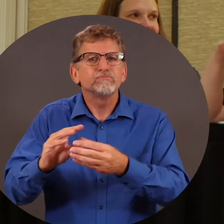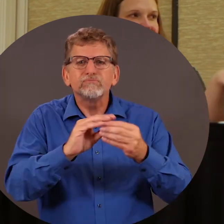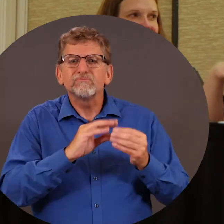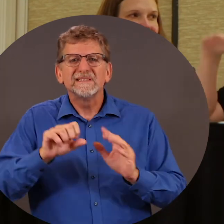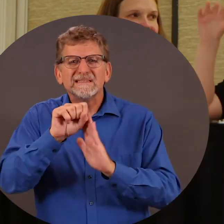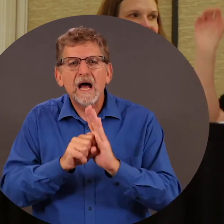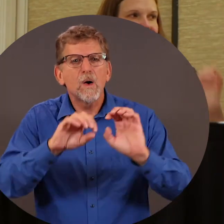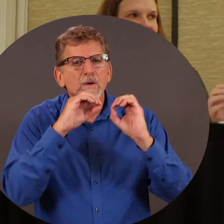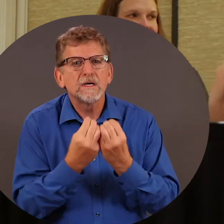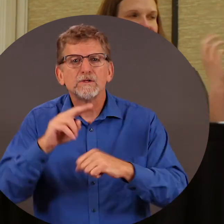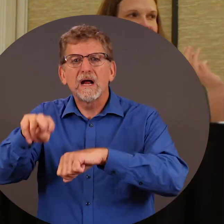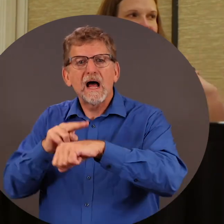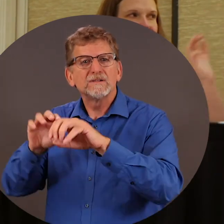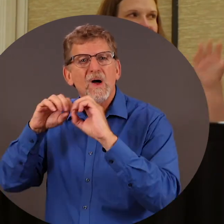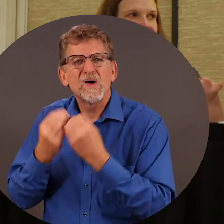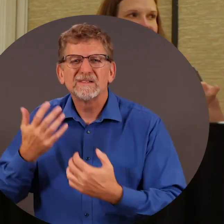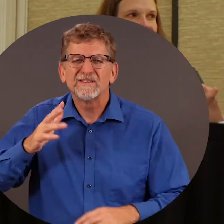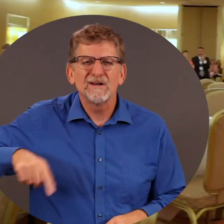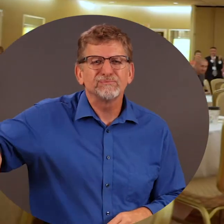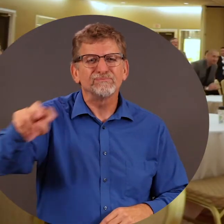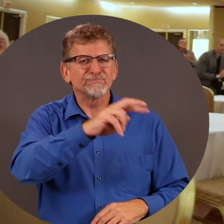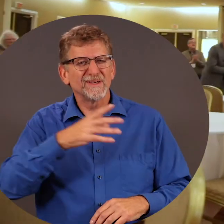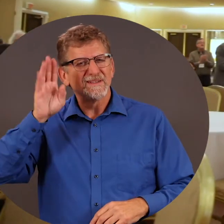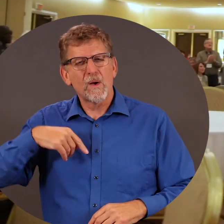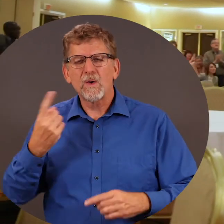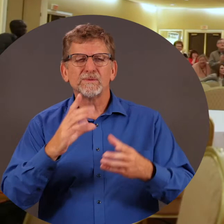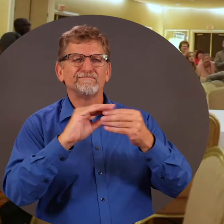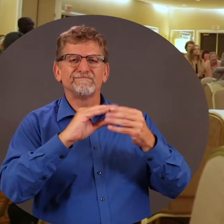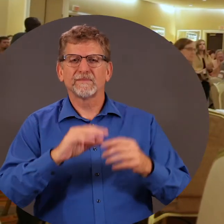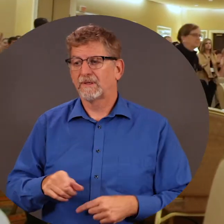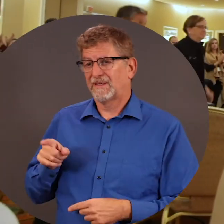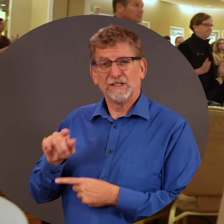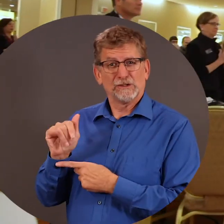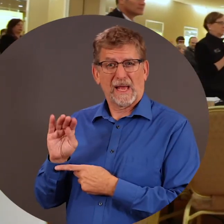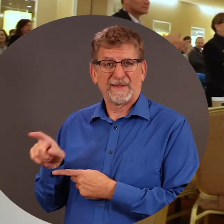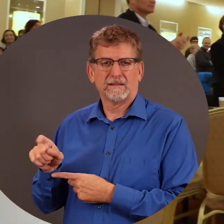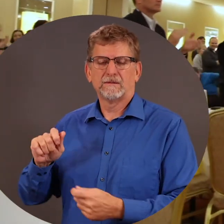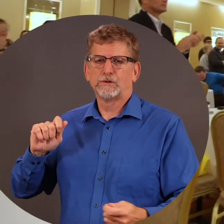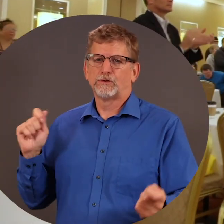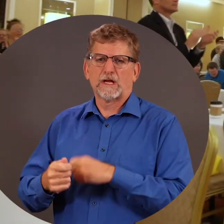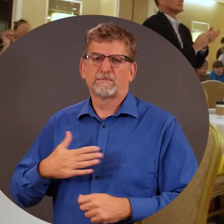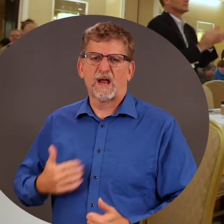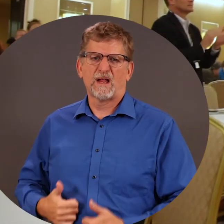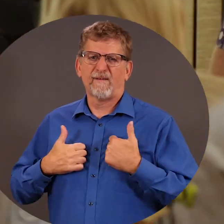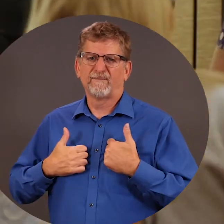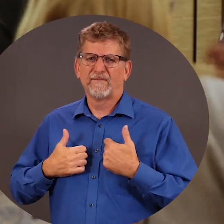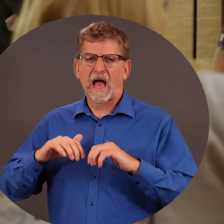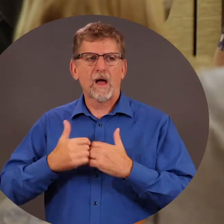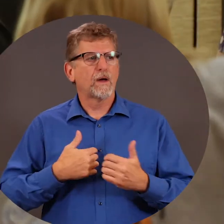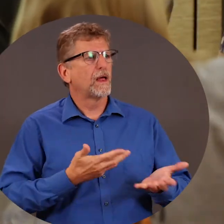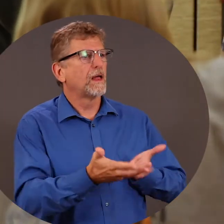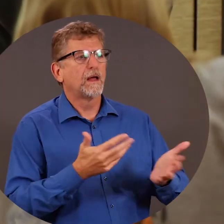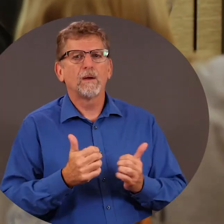organizations. I've always said that Jamie changed my life and how I dealt with people with disabilities. All the things that we've done,